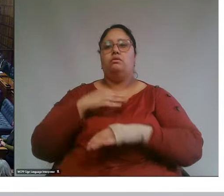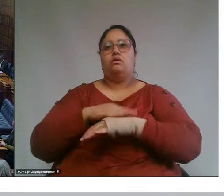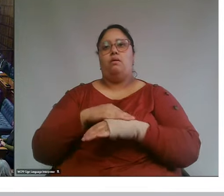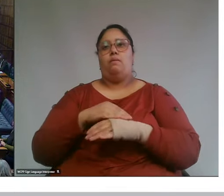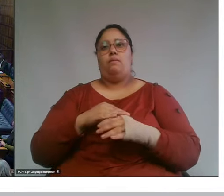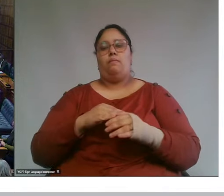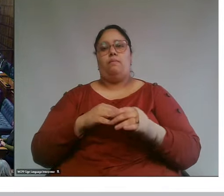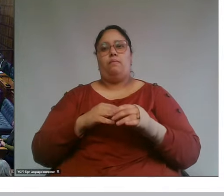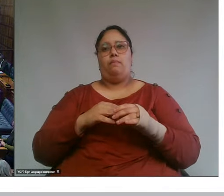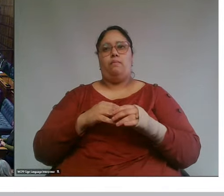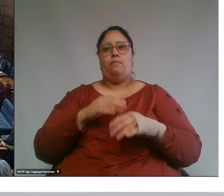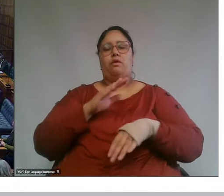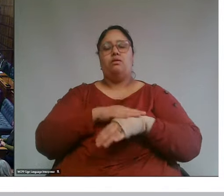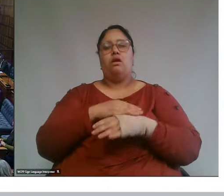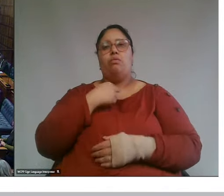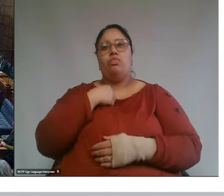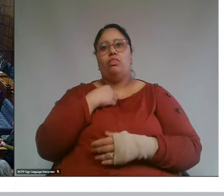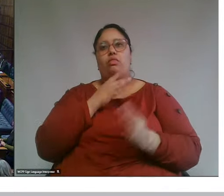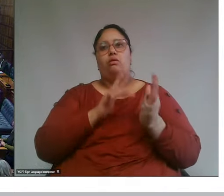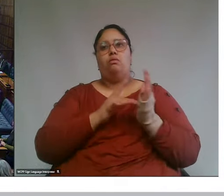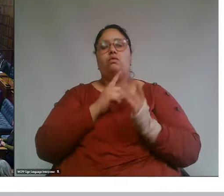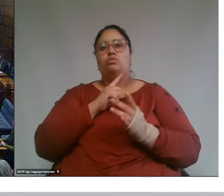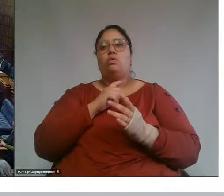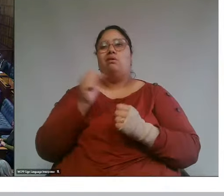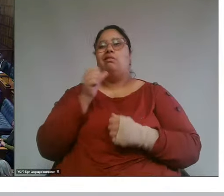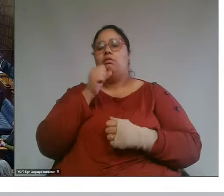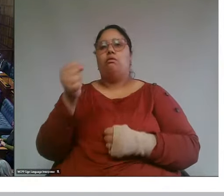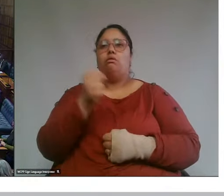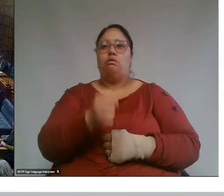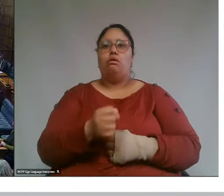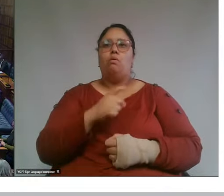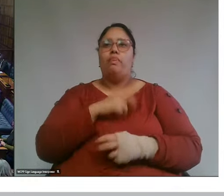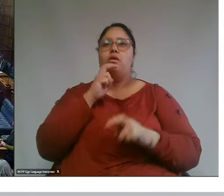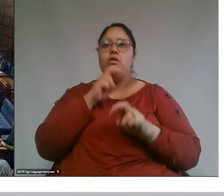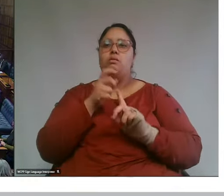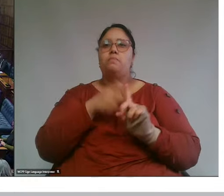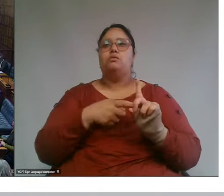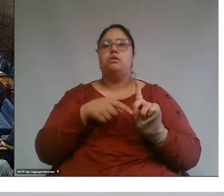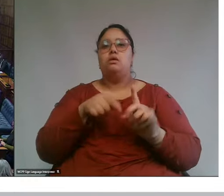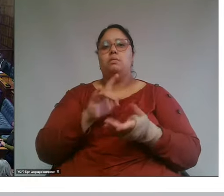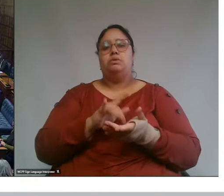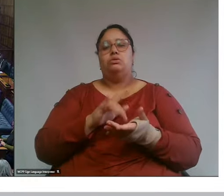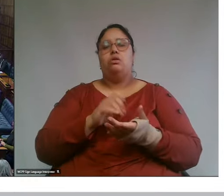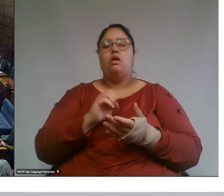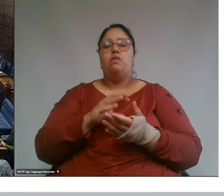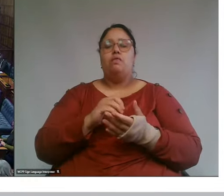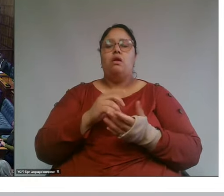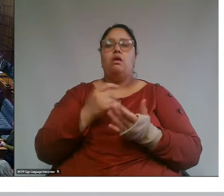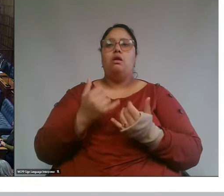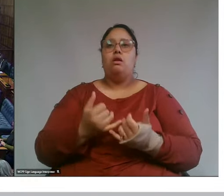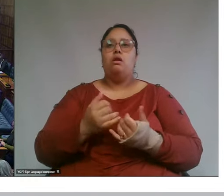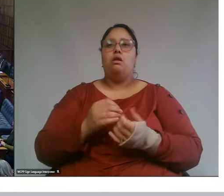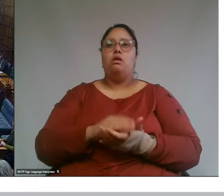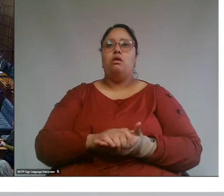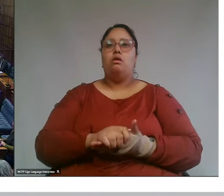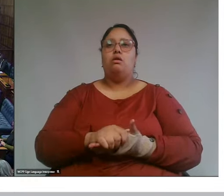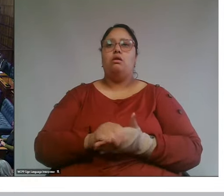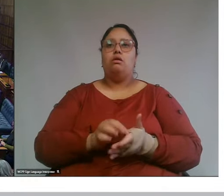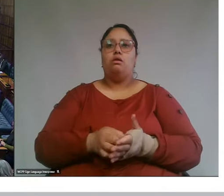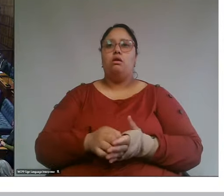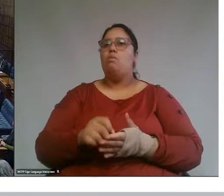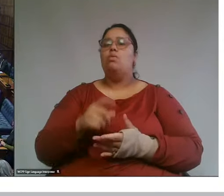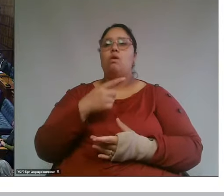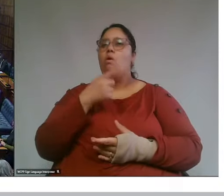regards to page 144 um I was interested in the job evaluations that have been